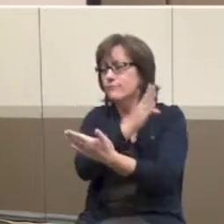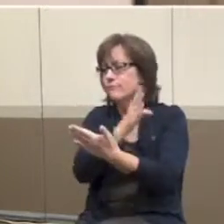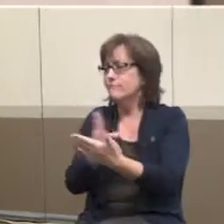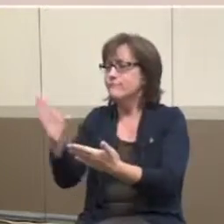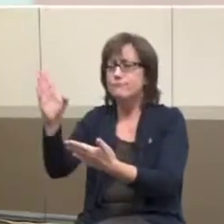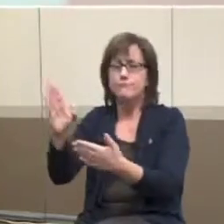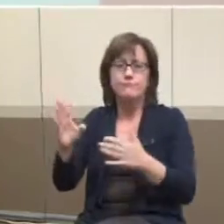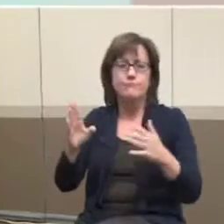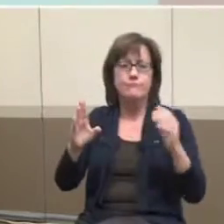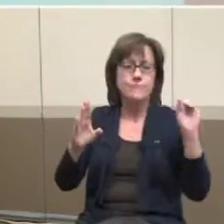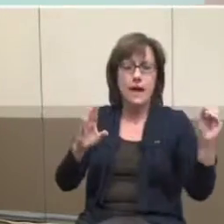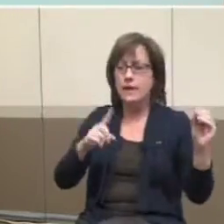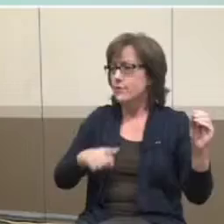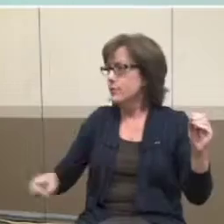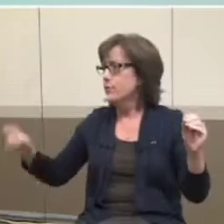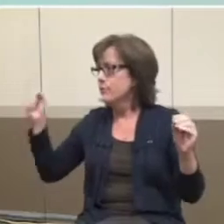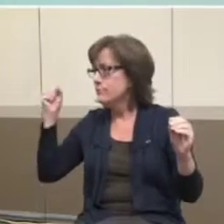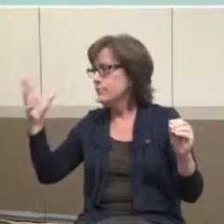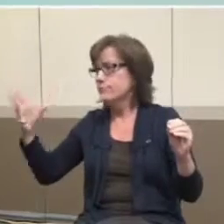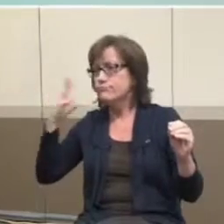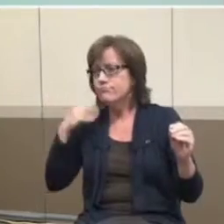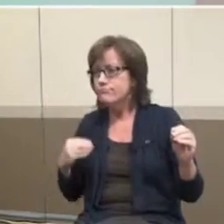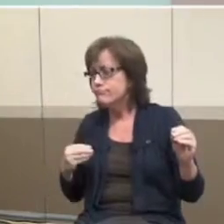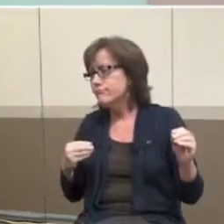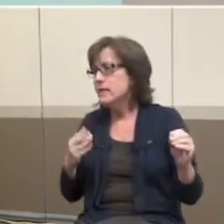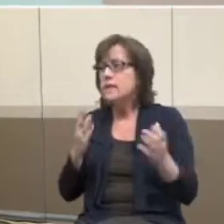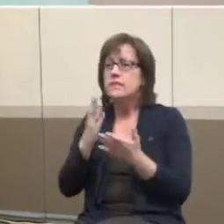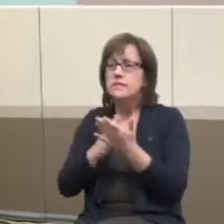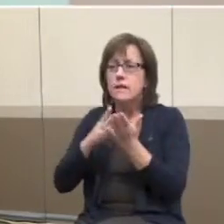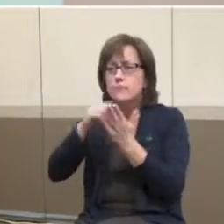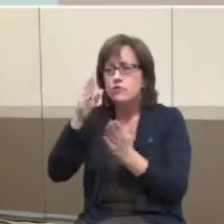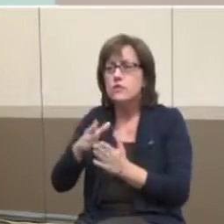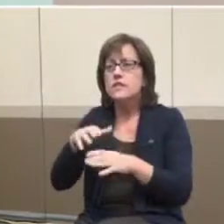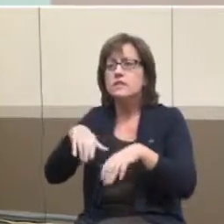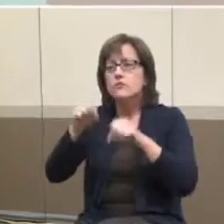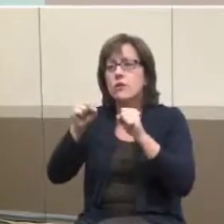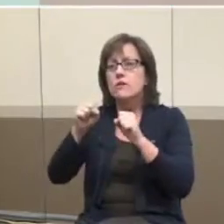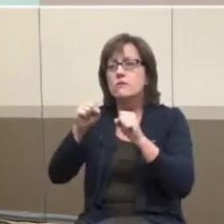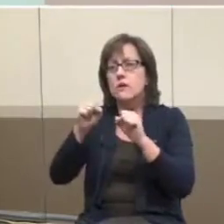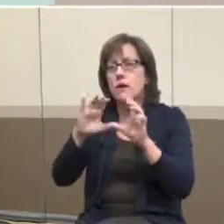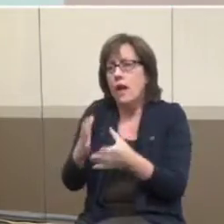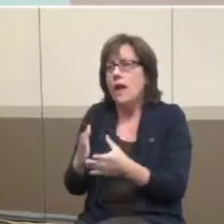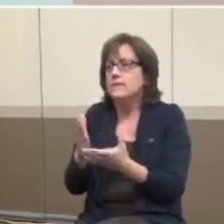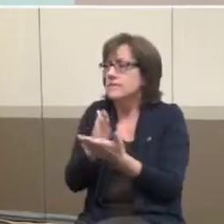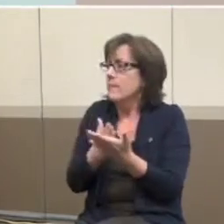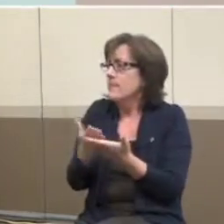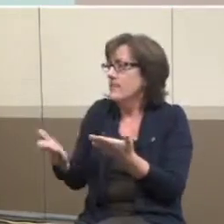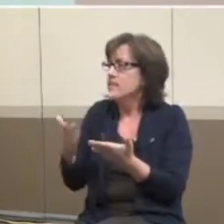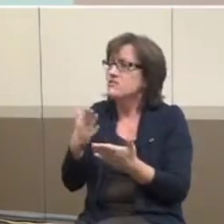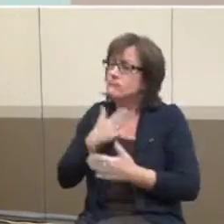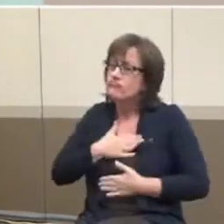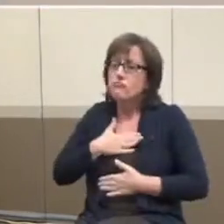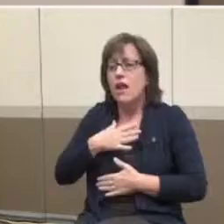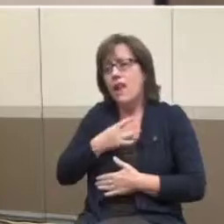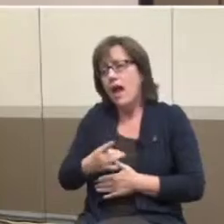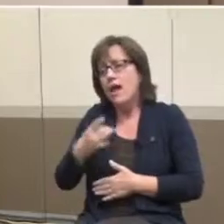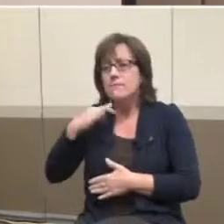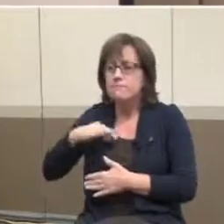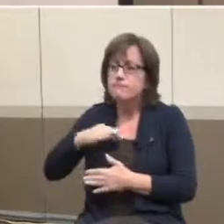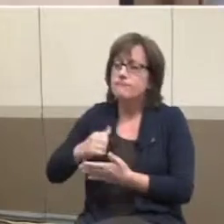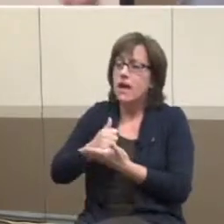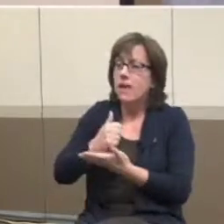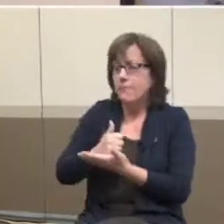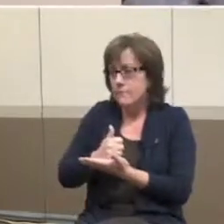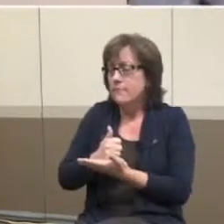had taken music class, and there were aspects of it that maybe they liked and they found beneficial and